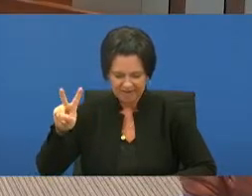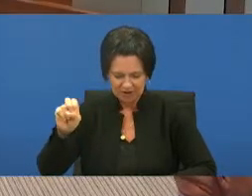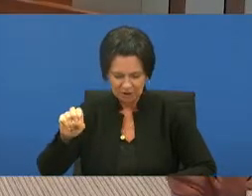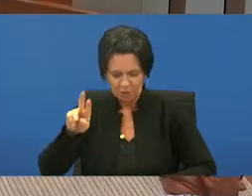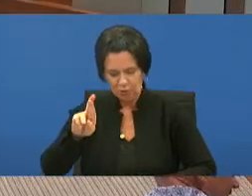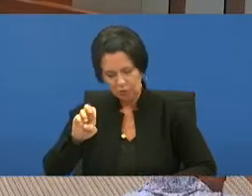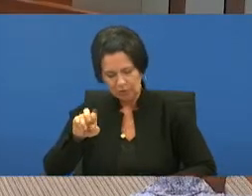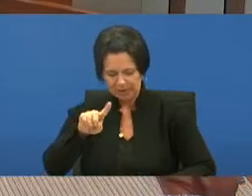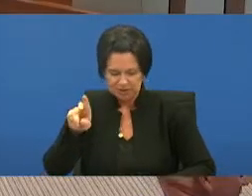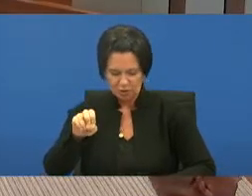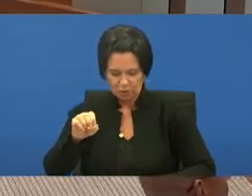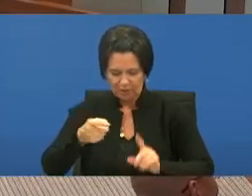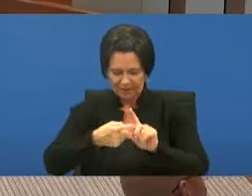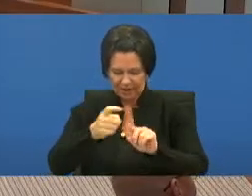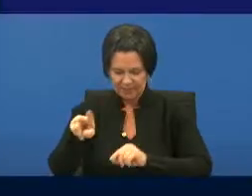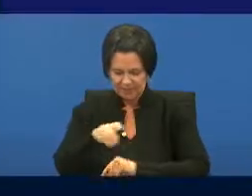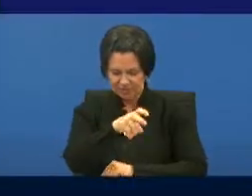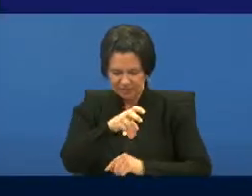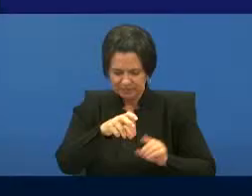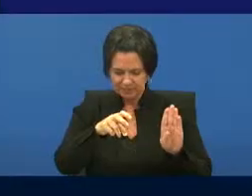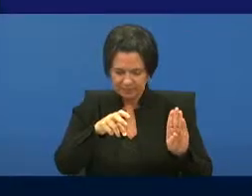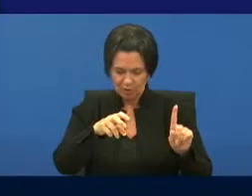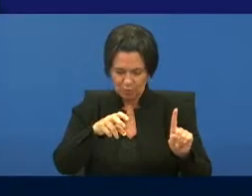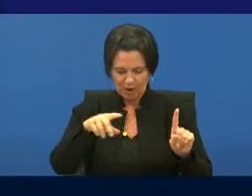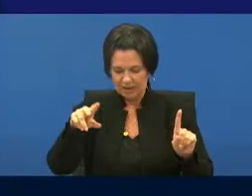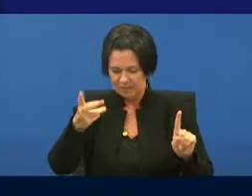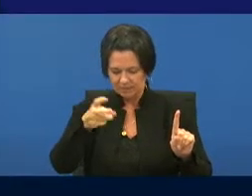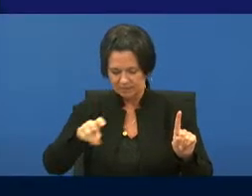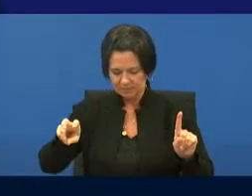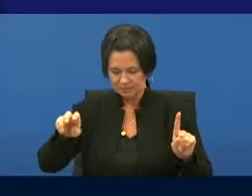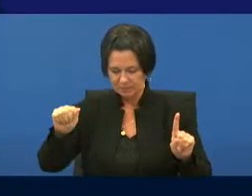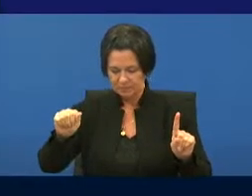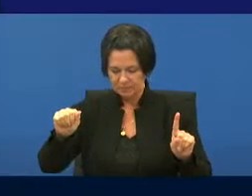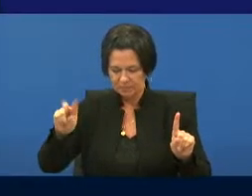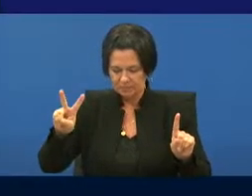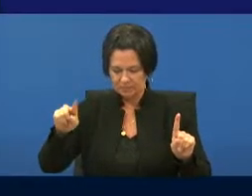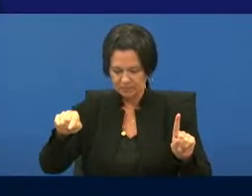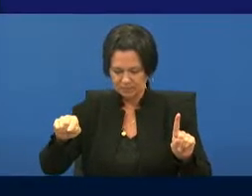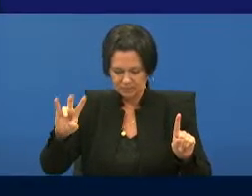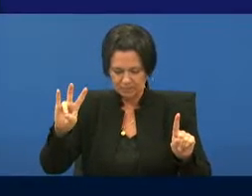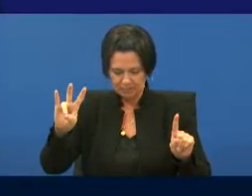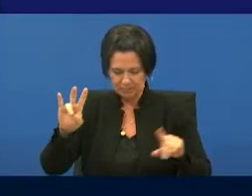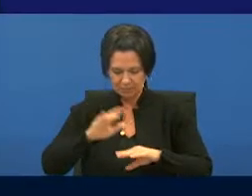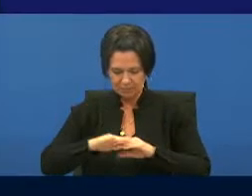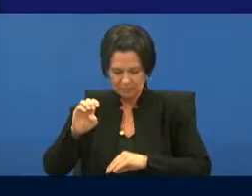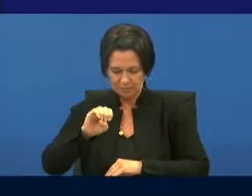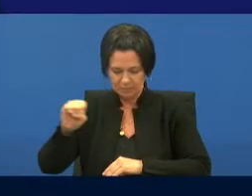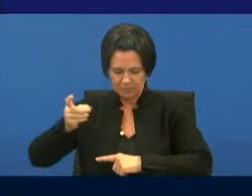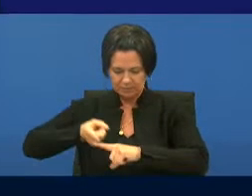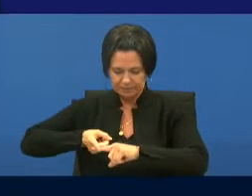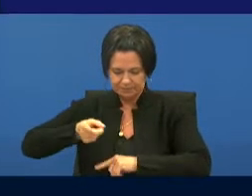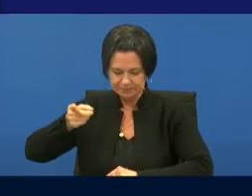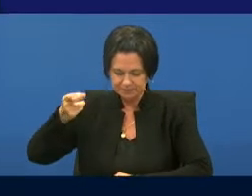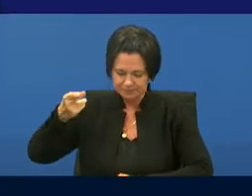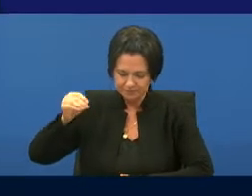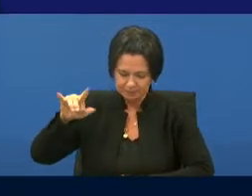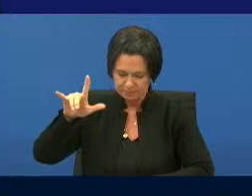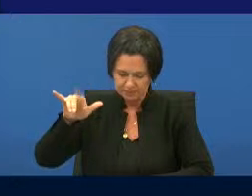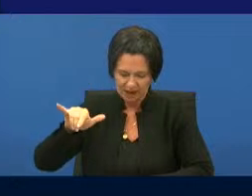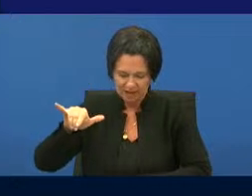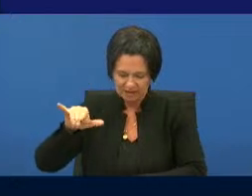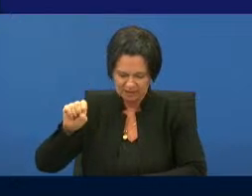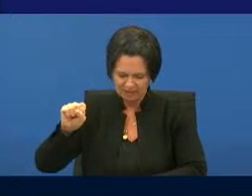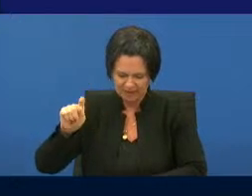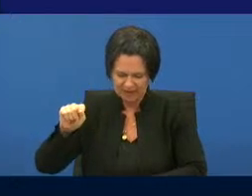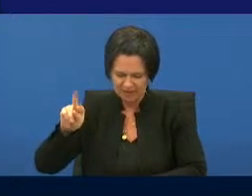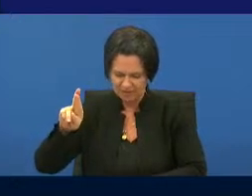from transition B1 to single-family residential A27, located on the east side of Winchester Avenue, north of Hollywood